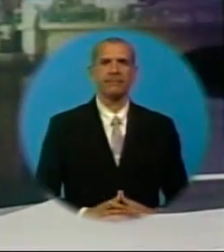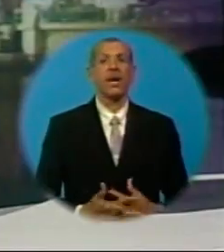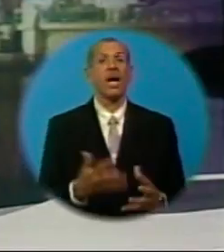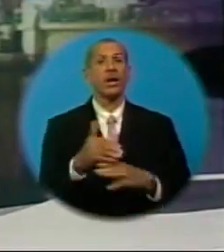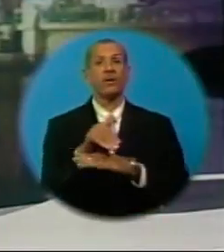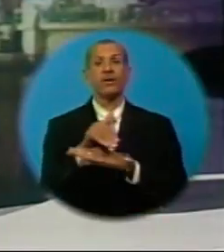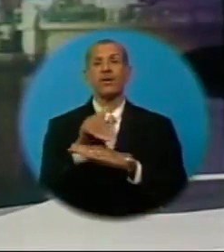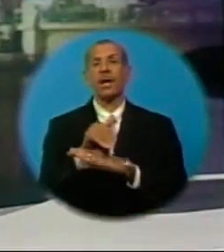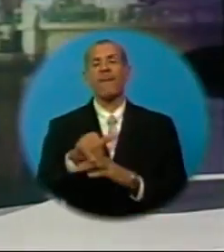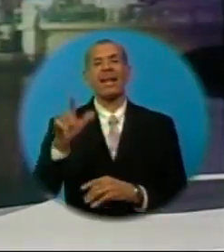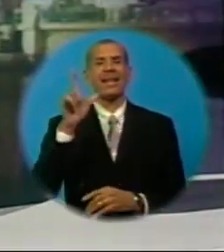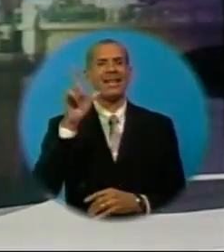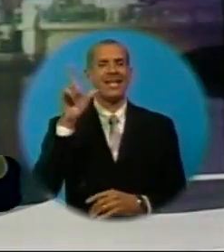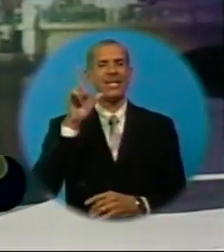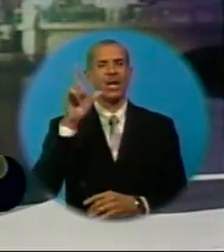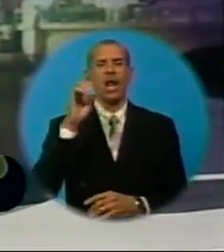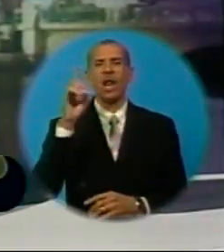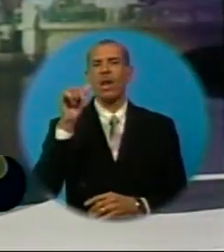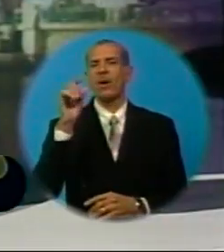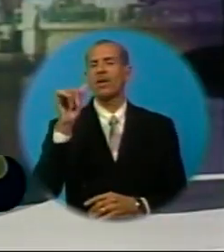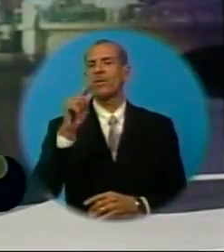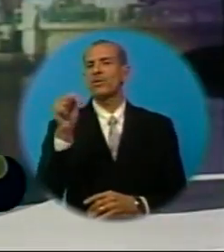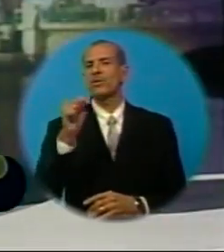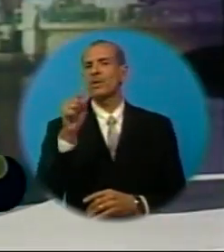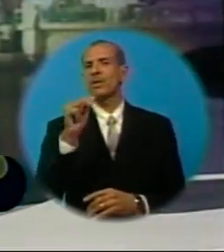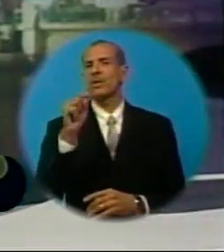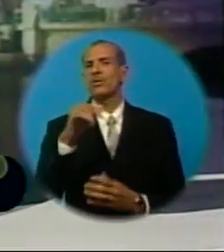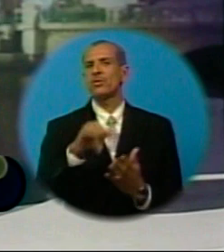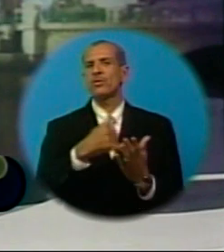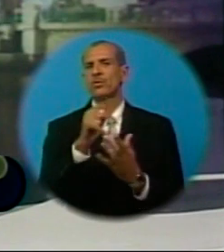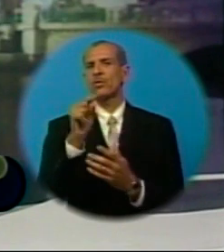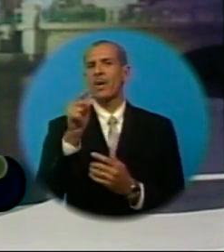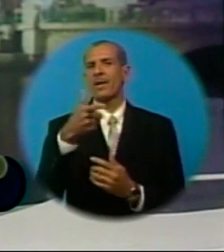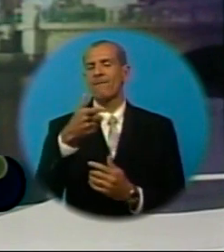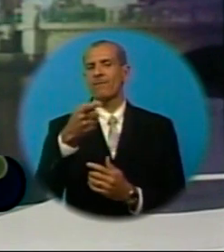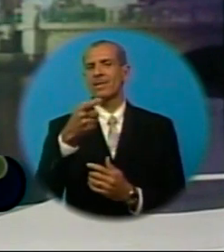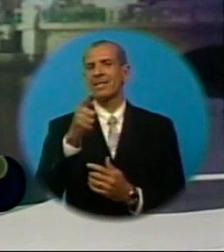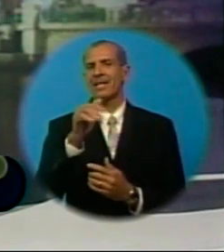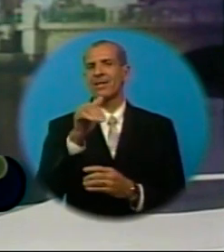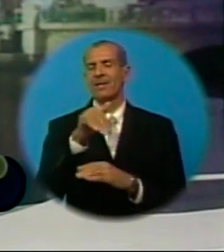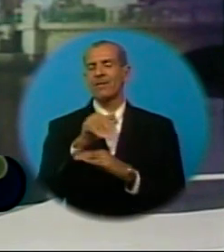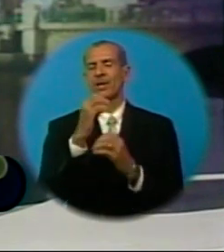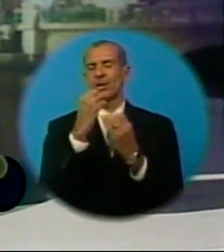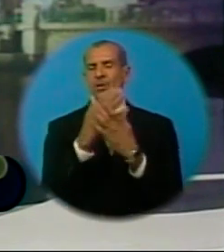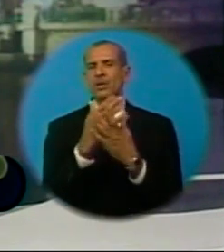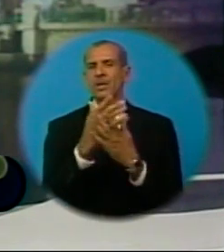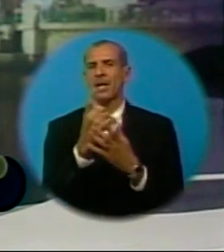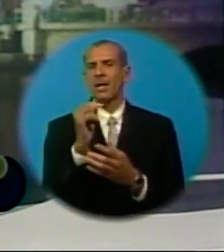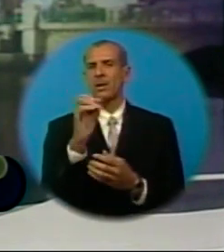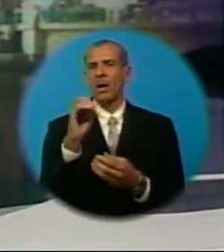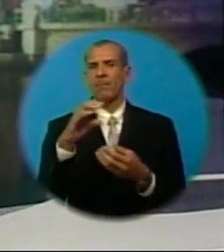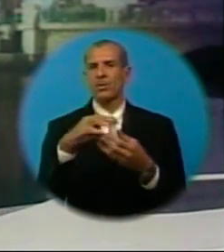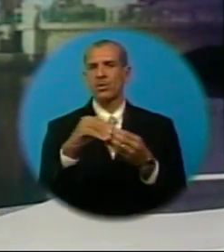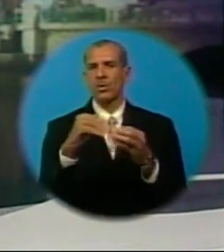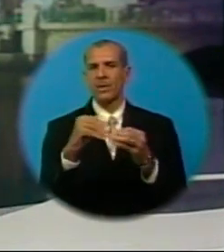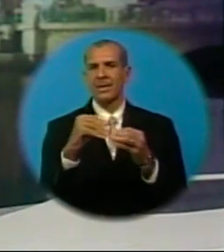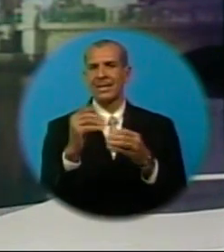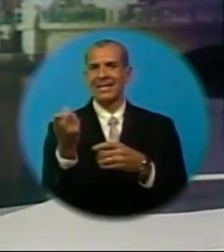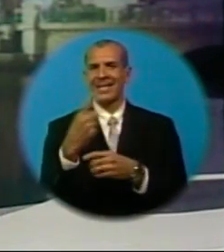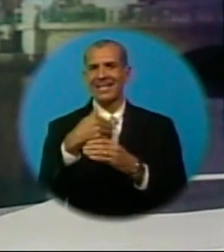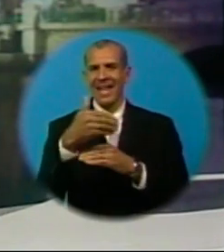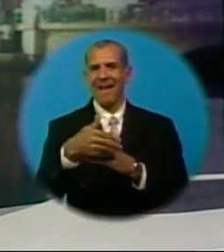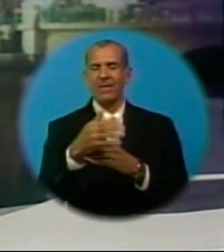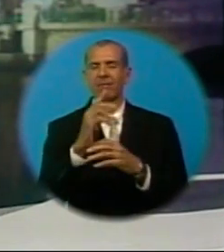And a very good evening to you. I'm Lisa Lord with the Tuesday, June 21st edition of the CBC Evening News. And our top story: just days